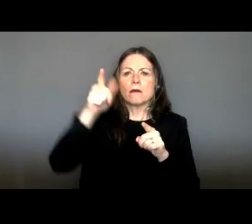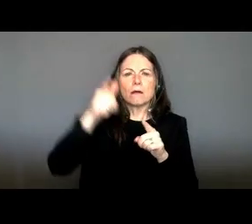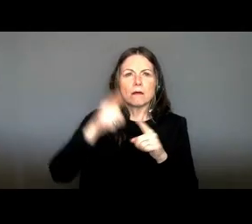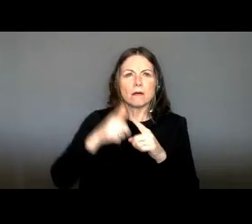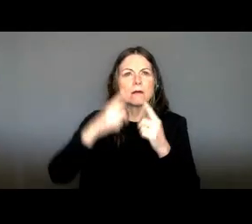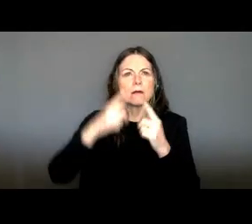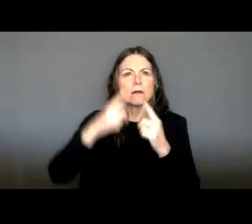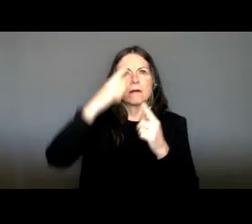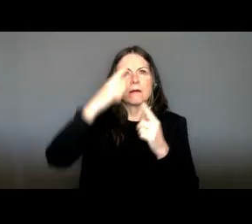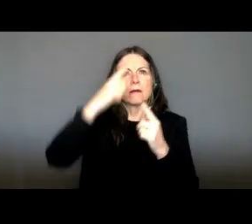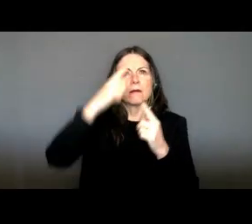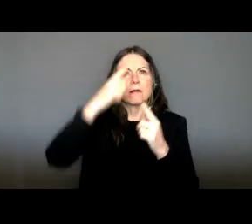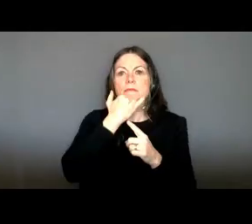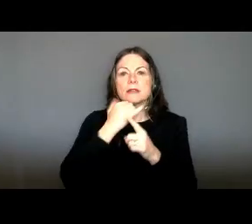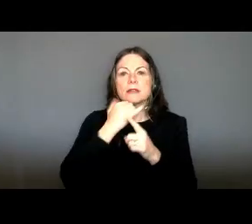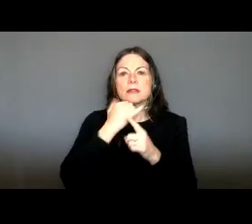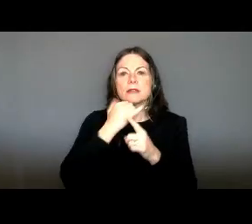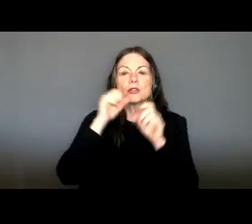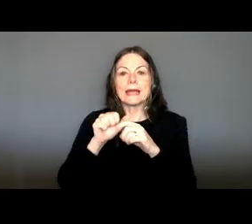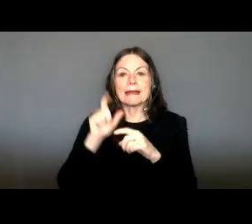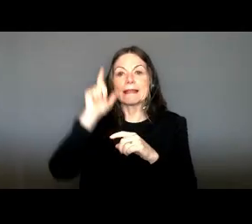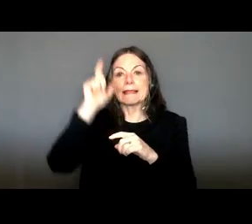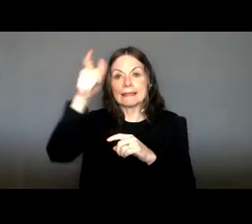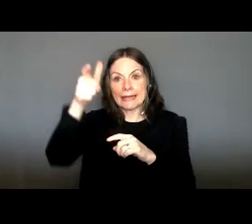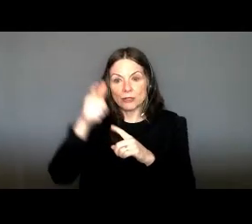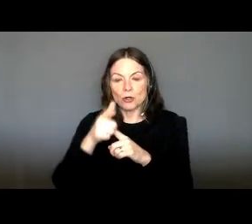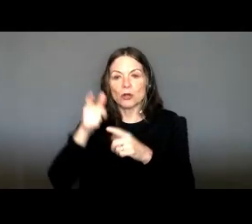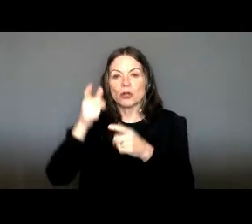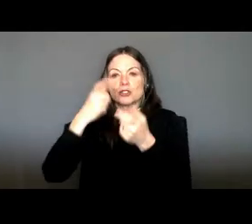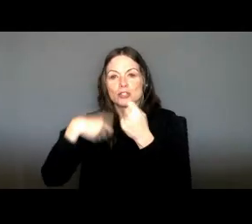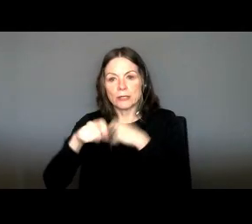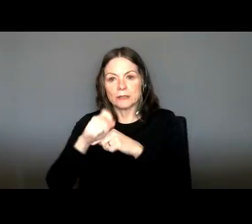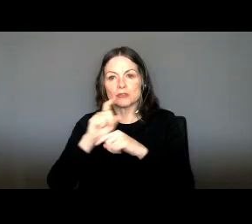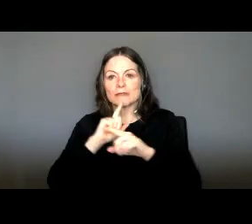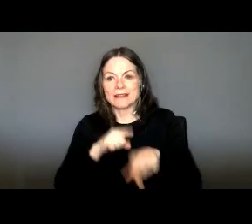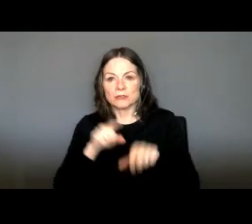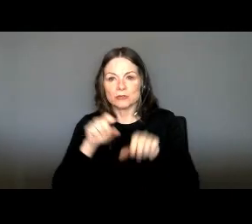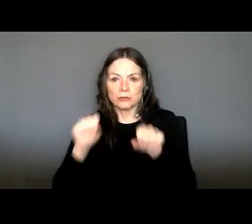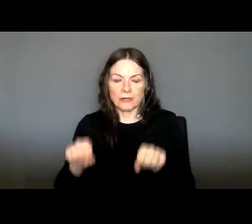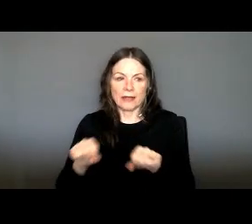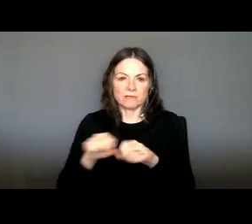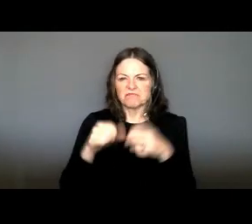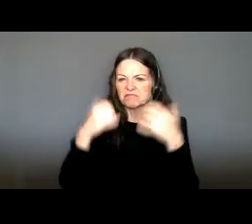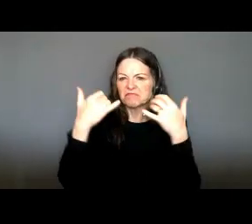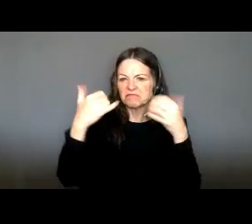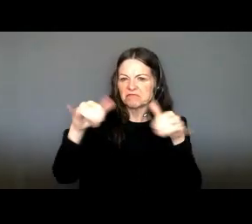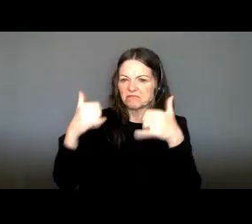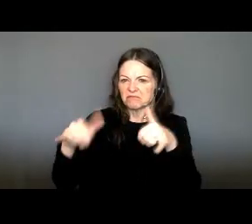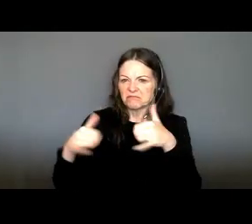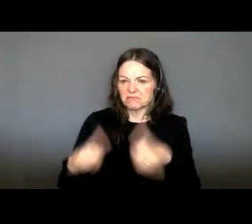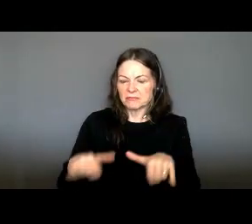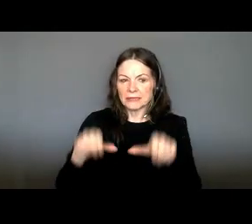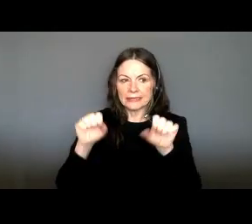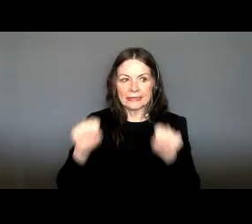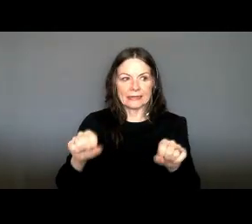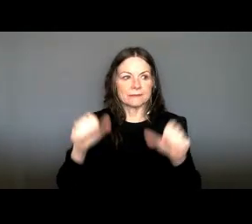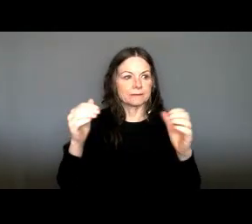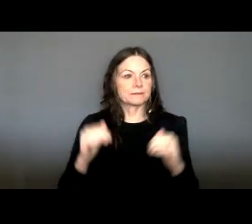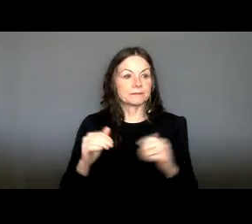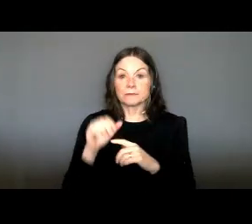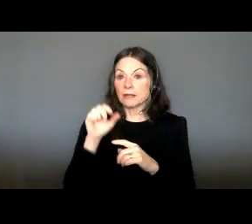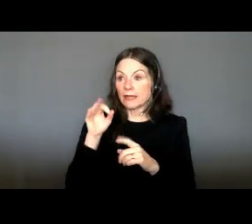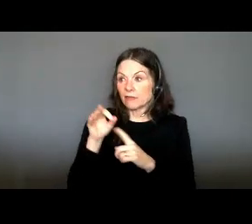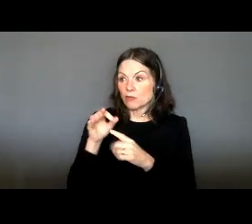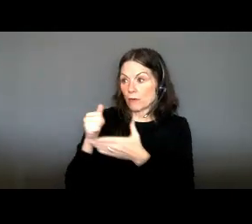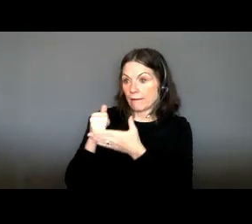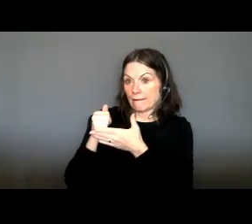your answers after the submission. So you can play around with this tool. If you are completing a questionnaire for participants,